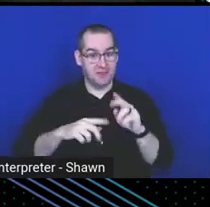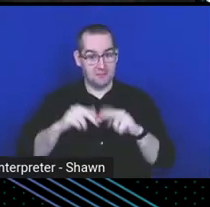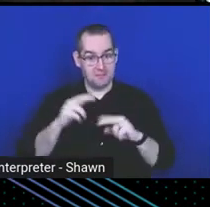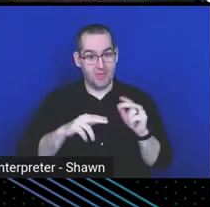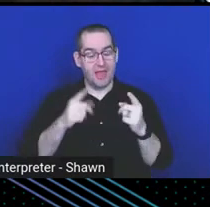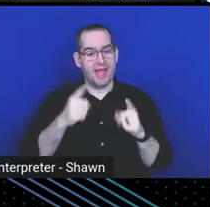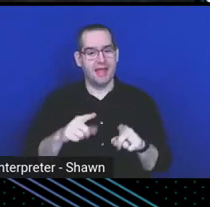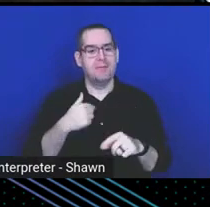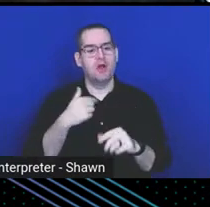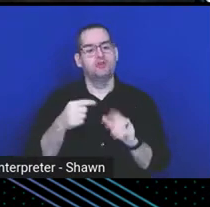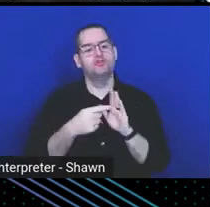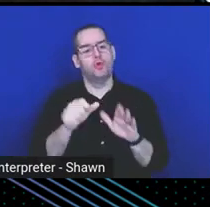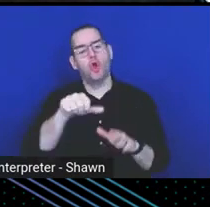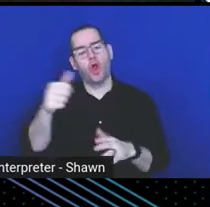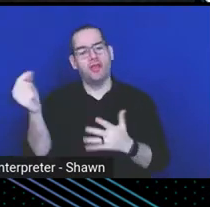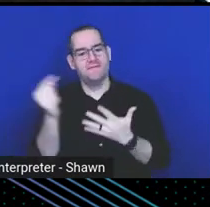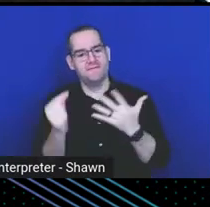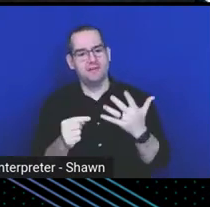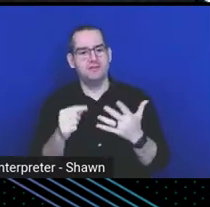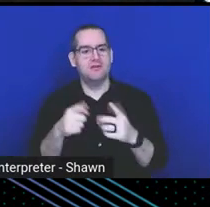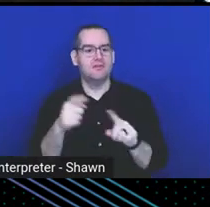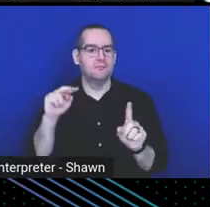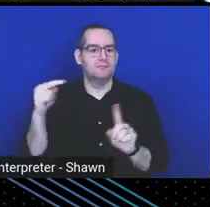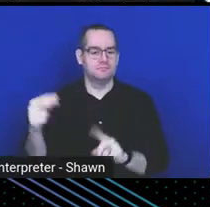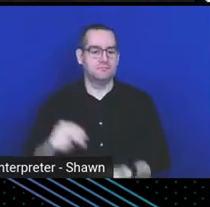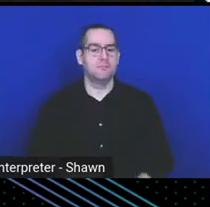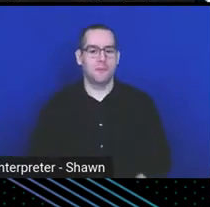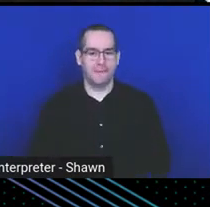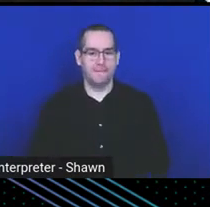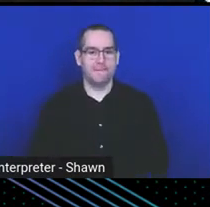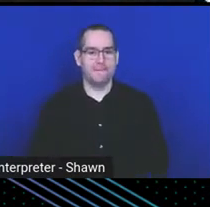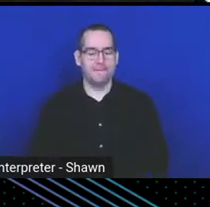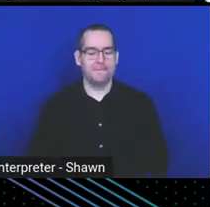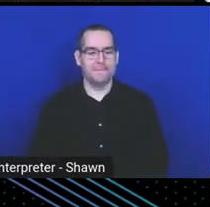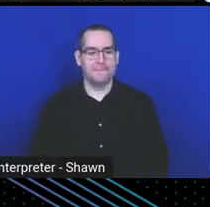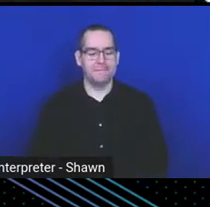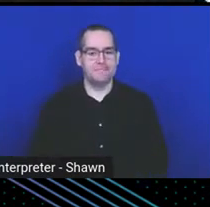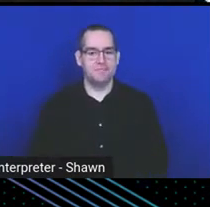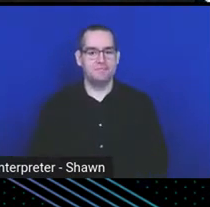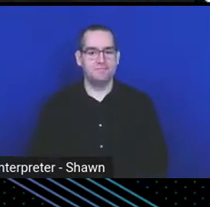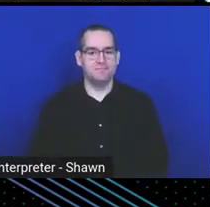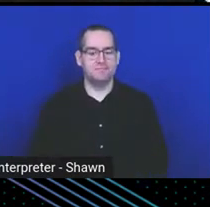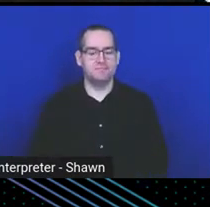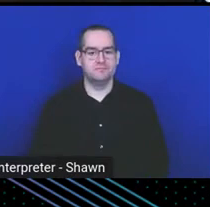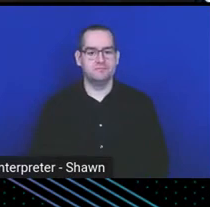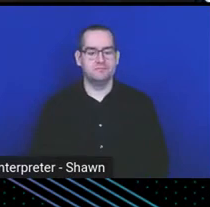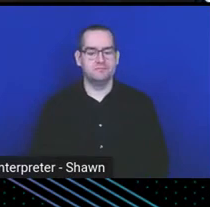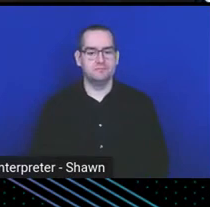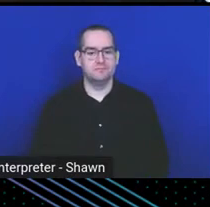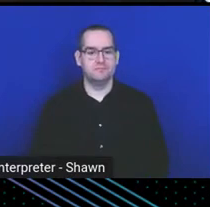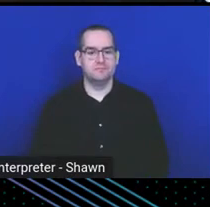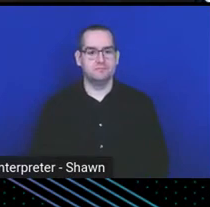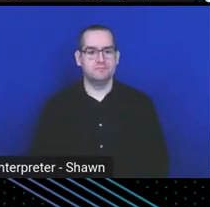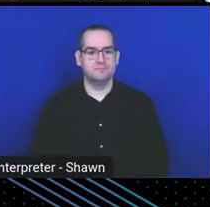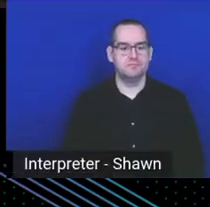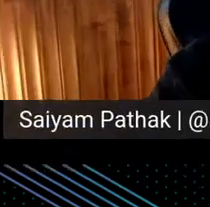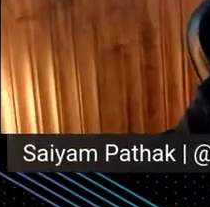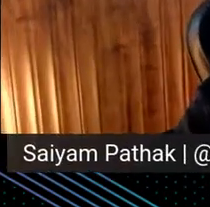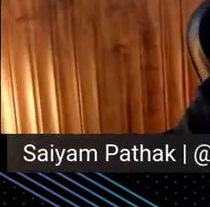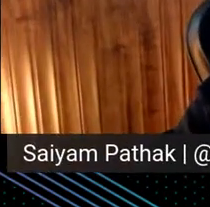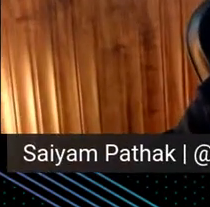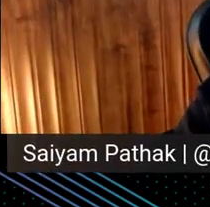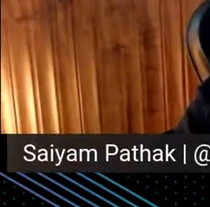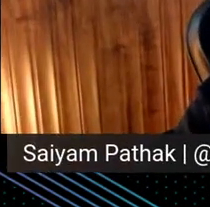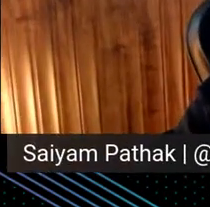you one of the other features which is there for Waypoint 0.7. So let me just again do a share,